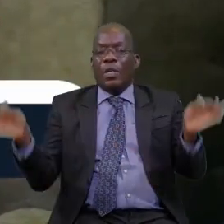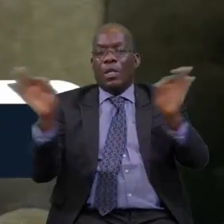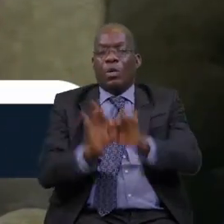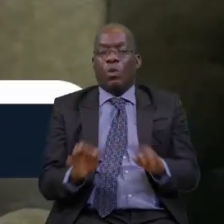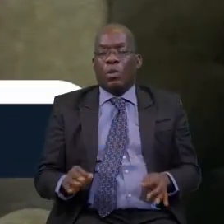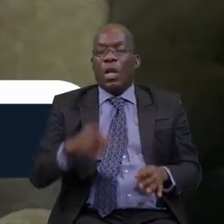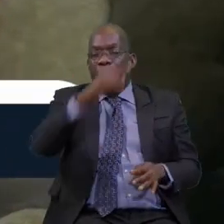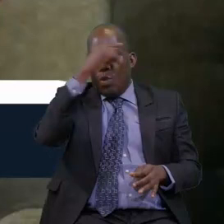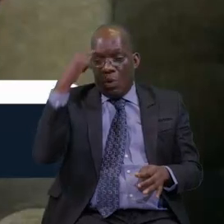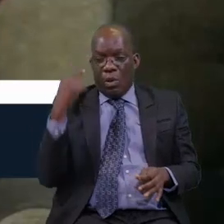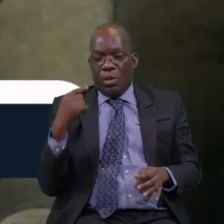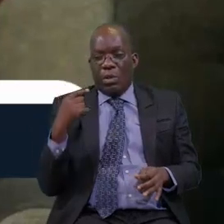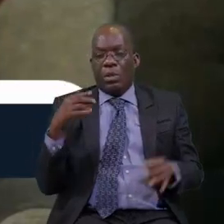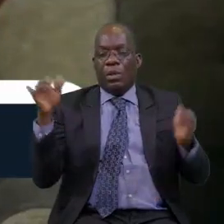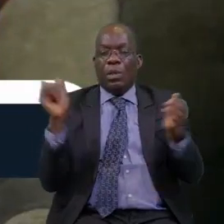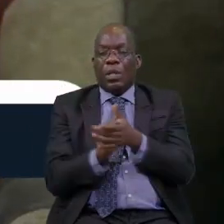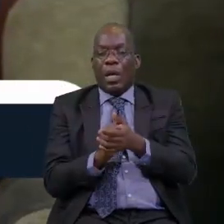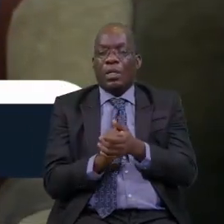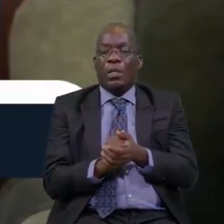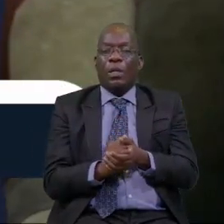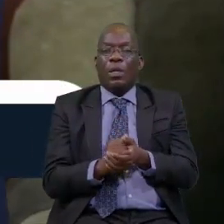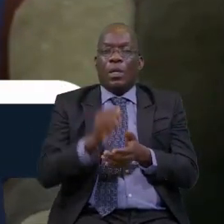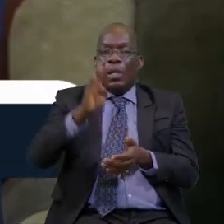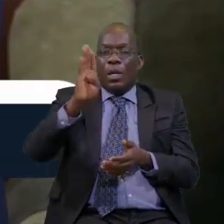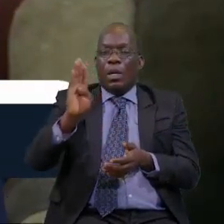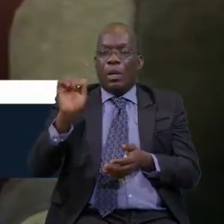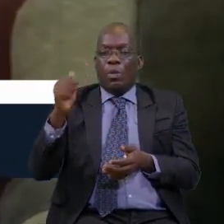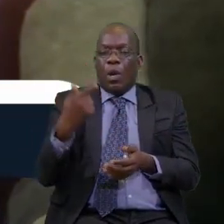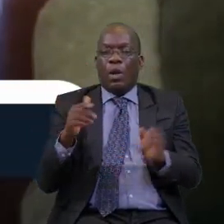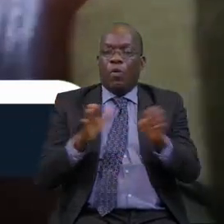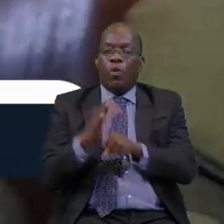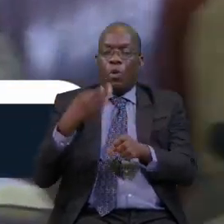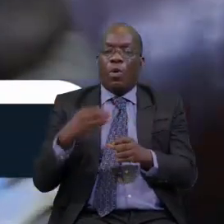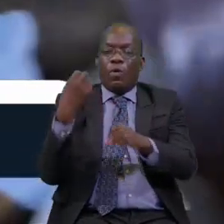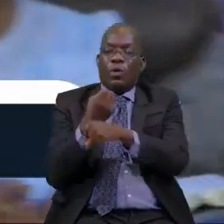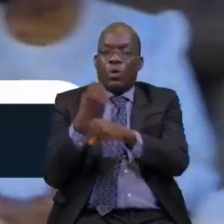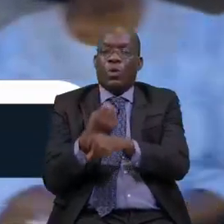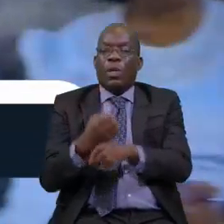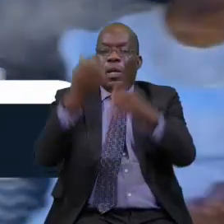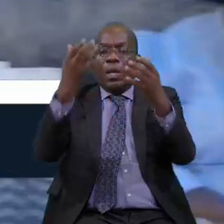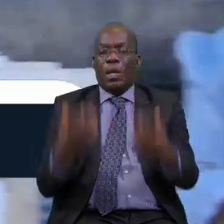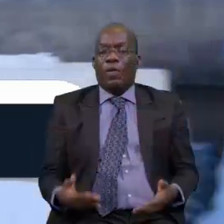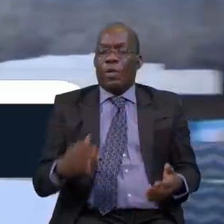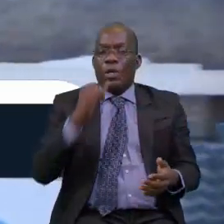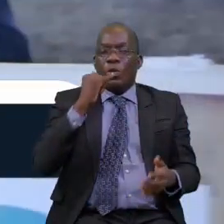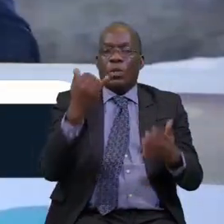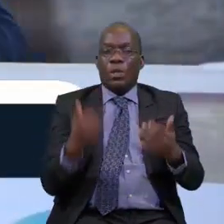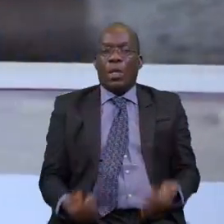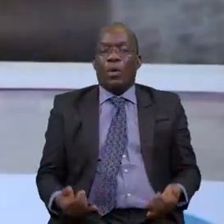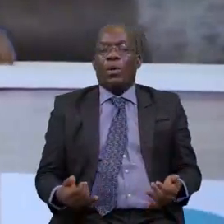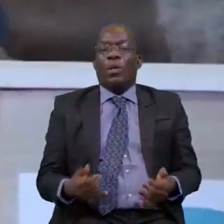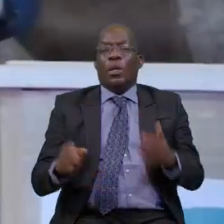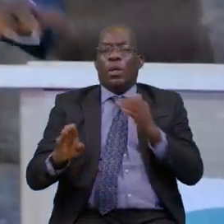because that bag full of pebbles, heavy, is now weighing you down. That's